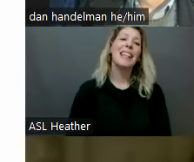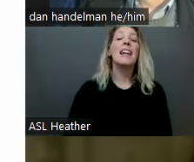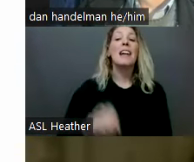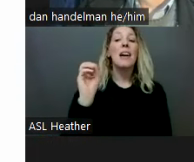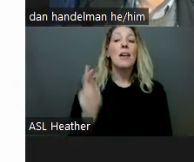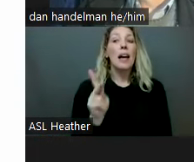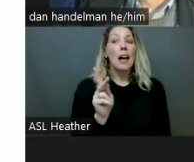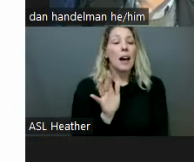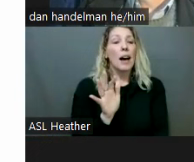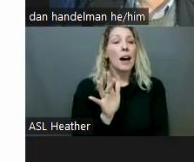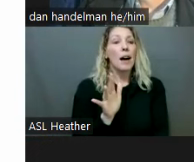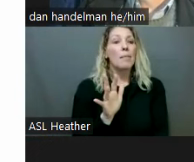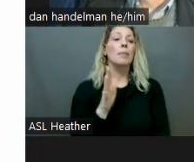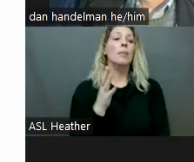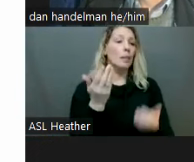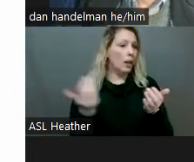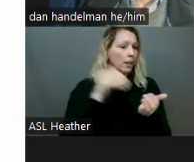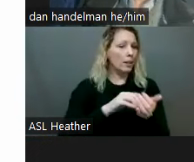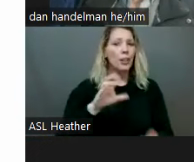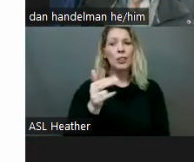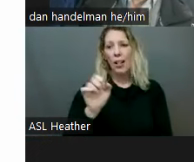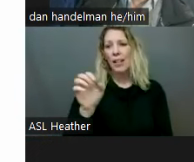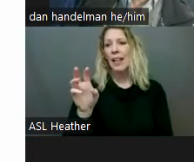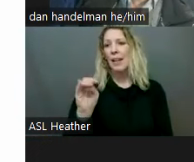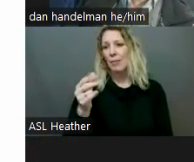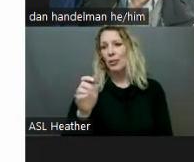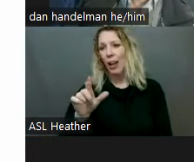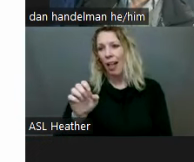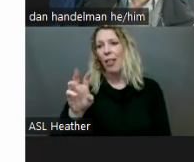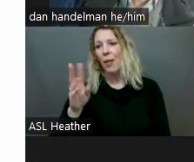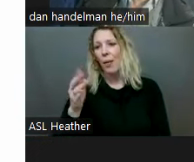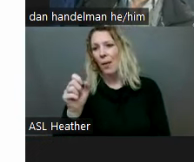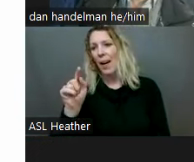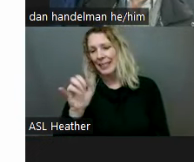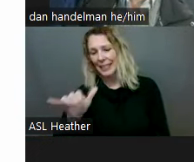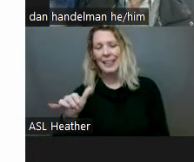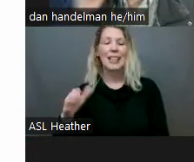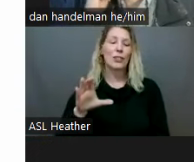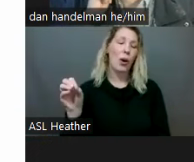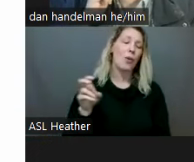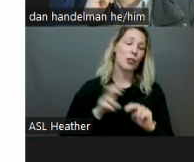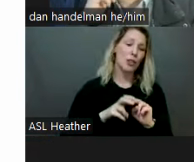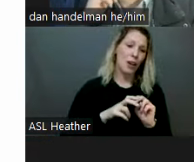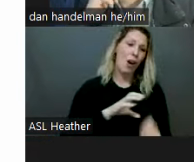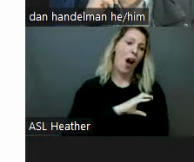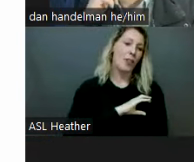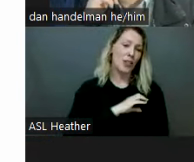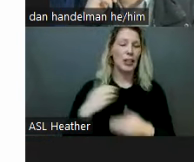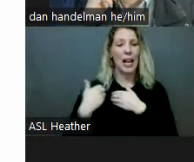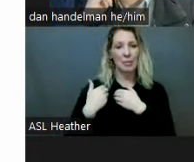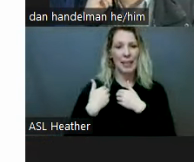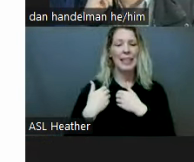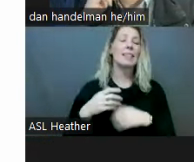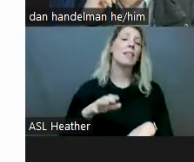So again, Charlie Michelle Wesley, co-chair of the Officer Accountability Subcommittee. The Police